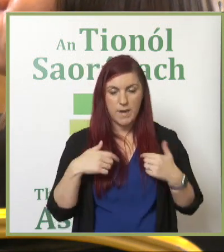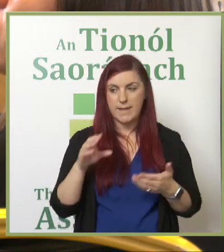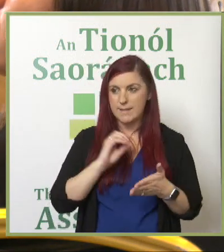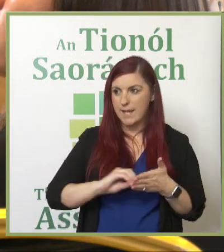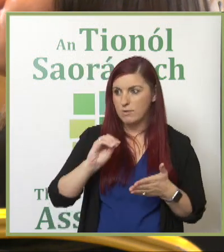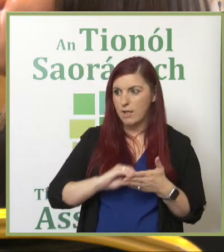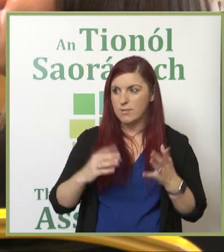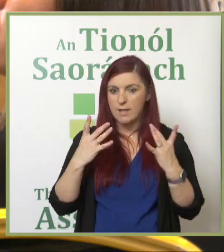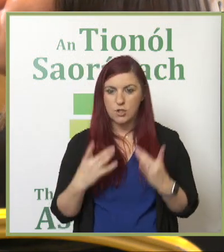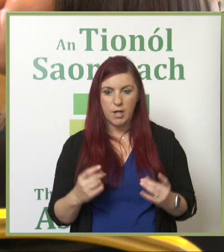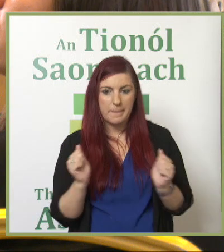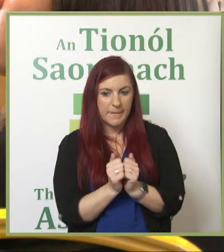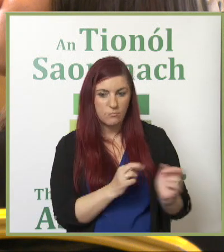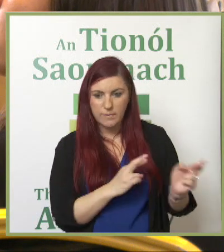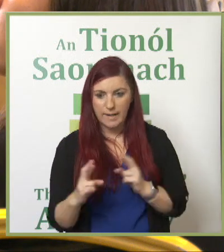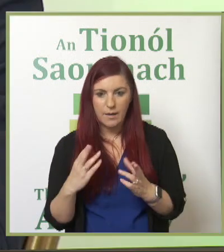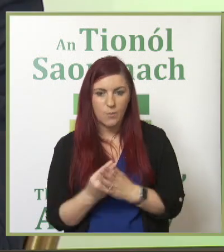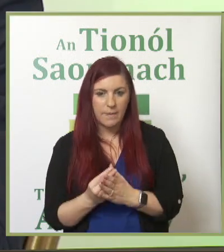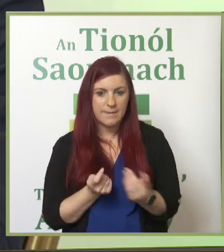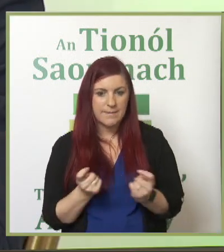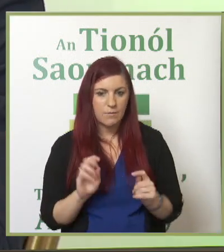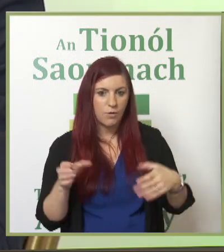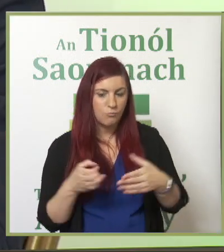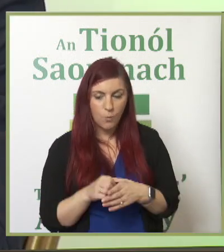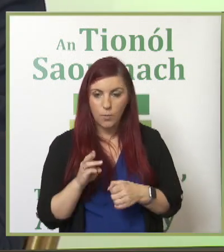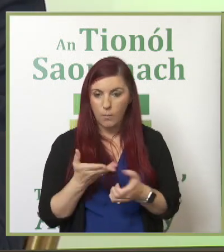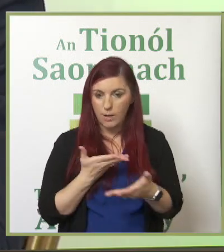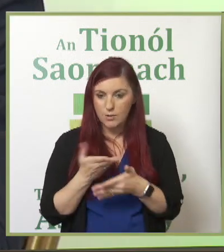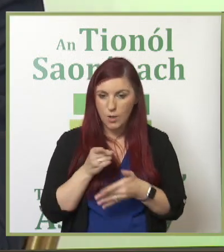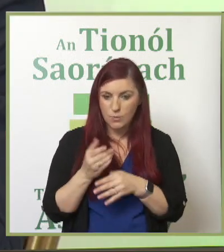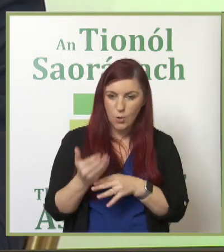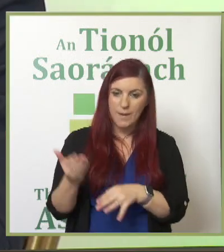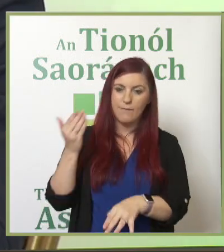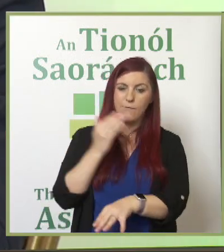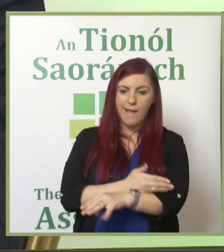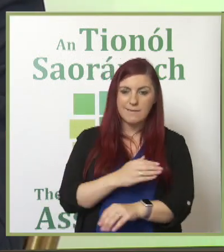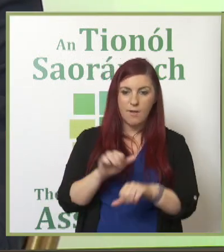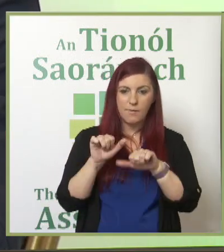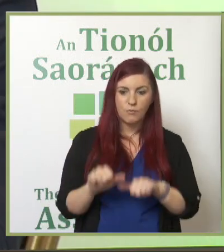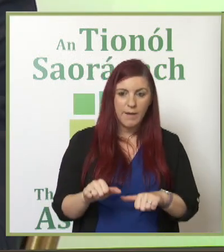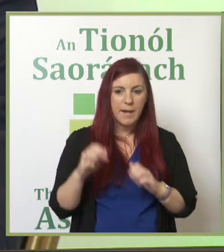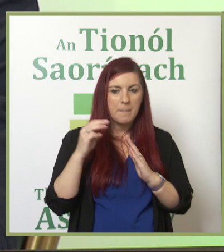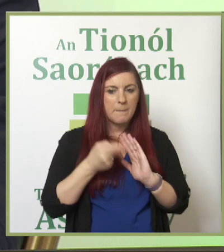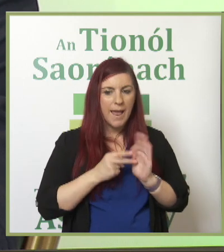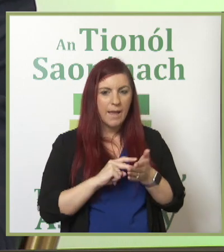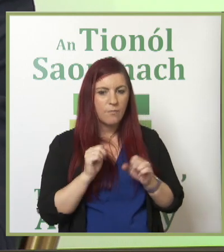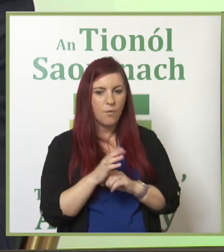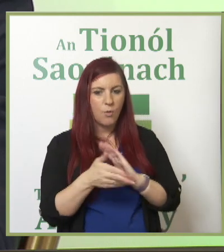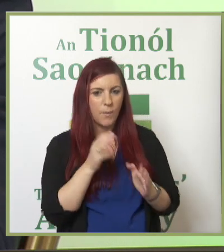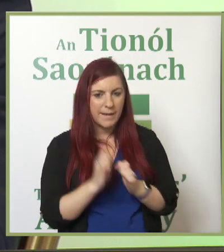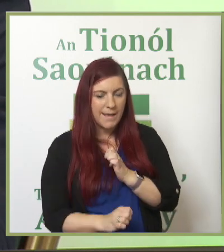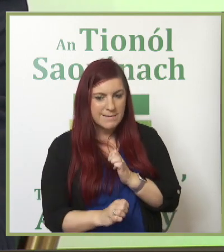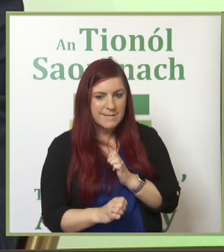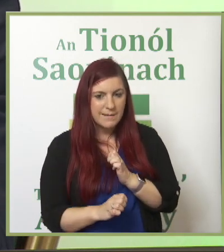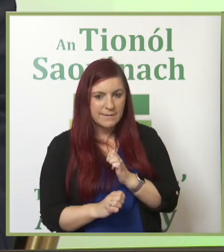meet regularly with the steering group. We consult with you in advance of the signing off of each programme for each of the meetings that are